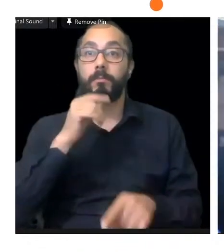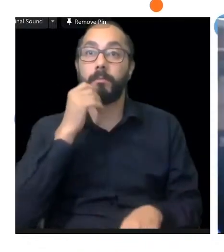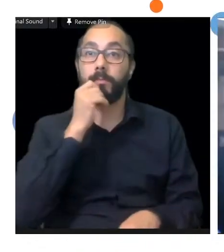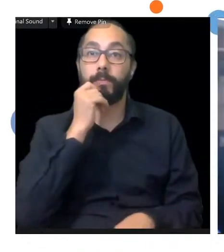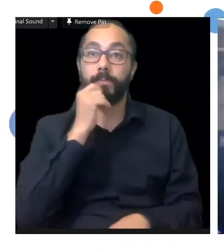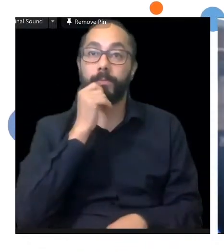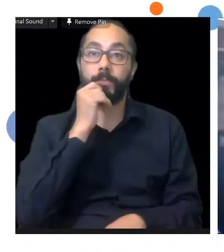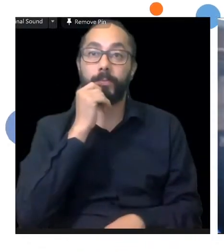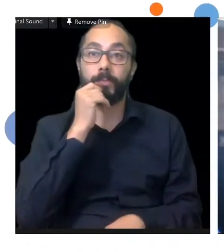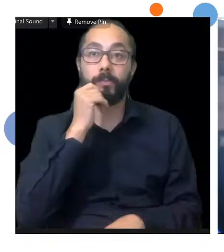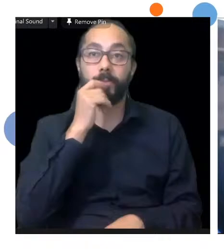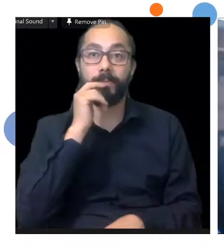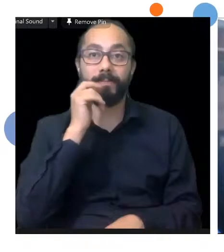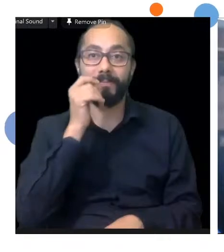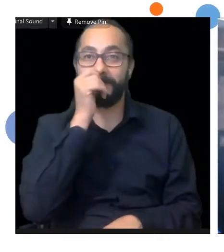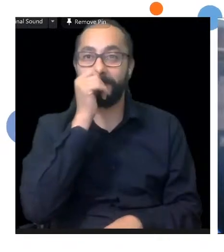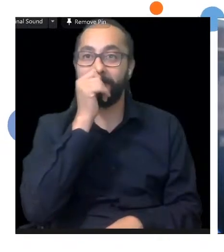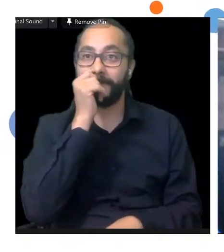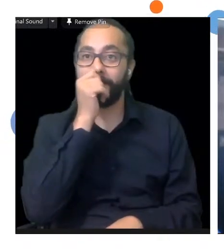Monica Estevez?